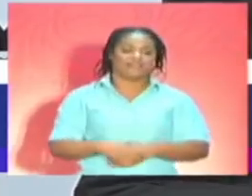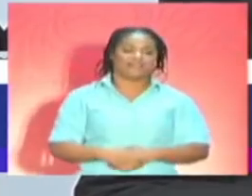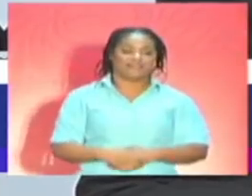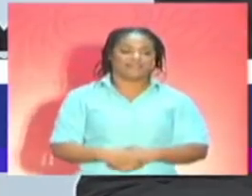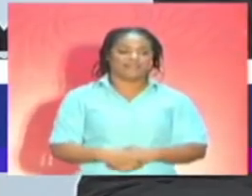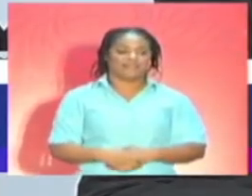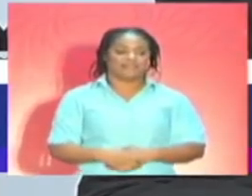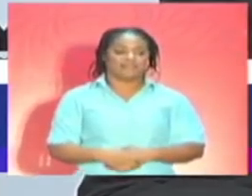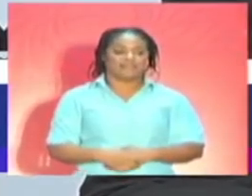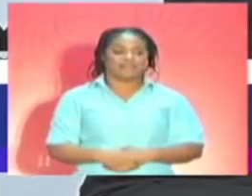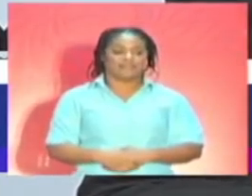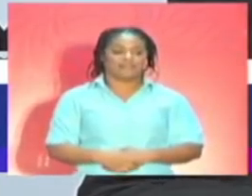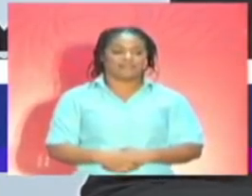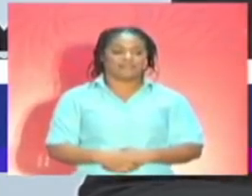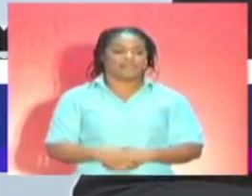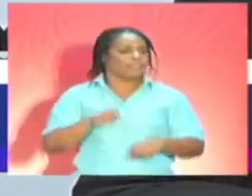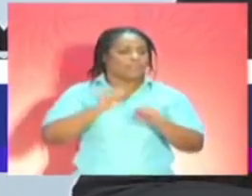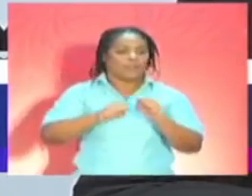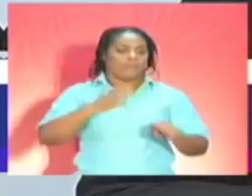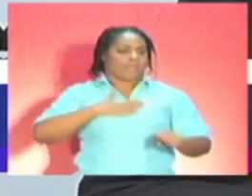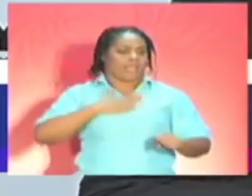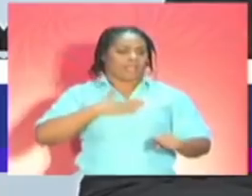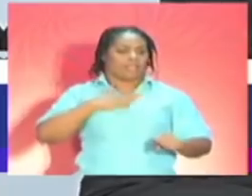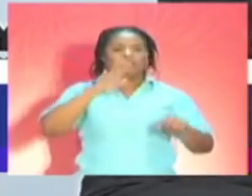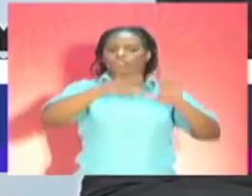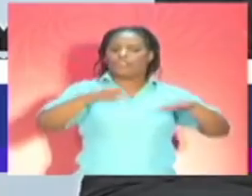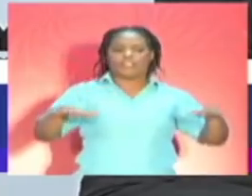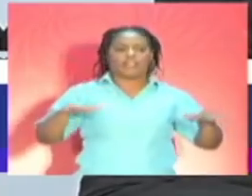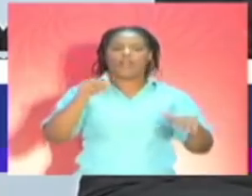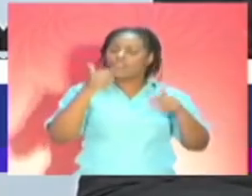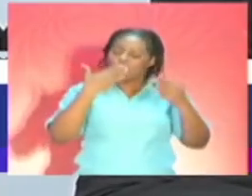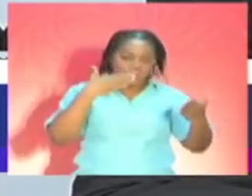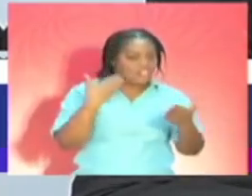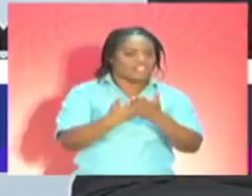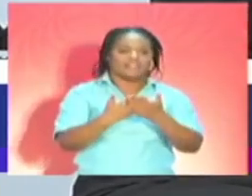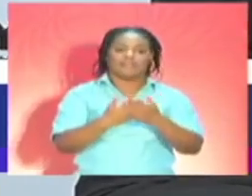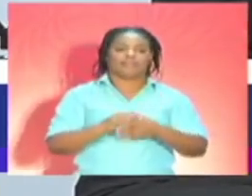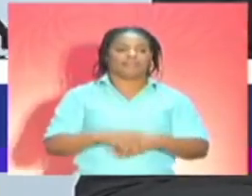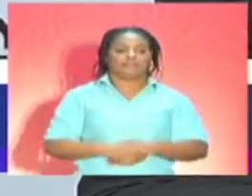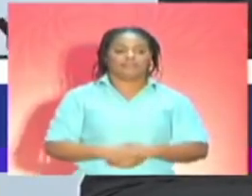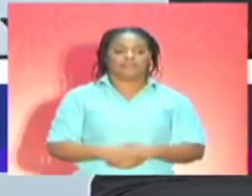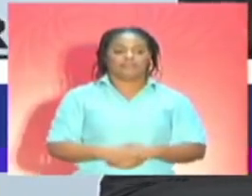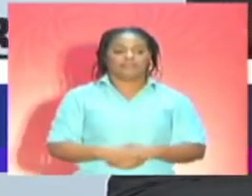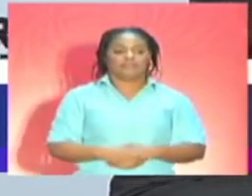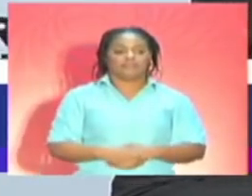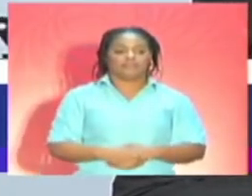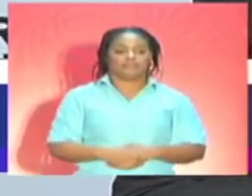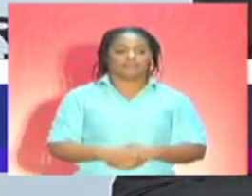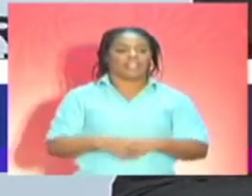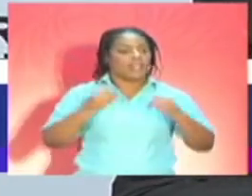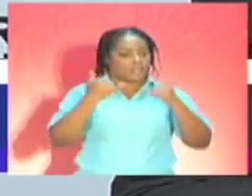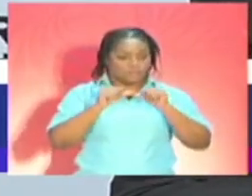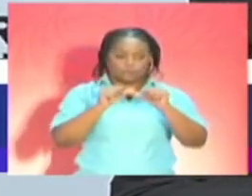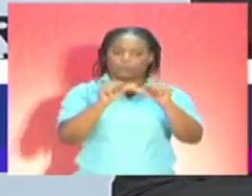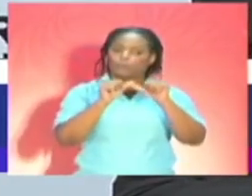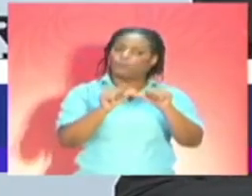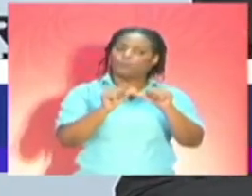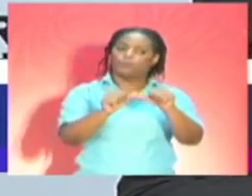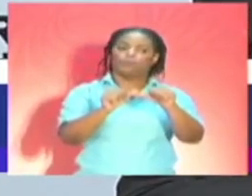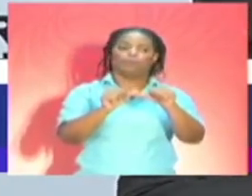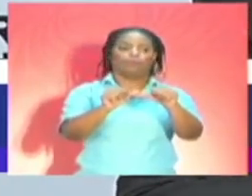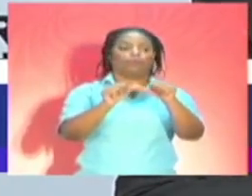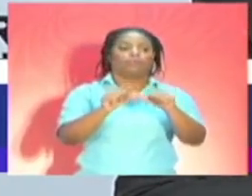how well he took the vaccine, and he's doing quite well so far. So, as we move on, last